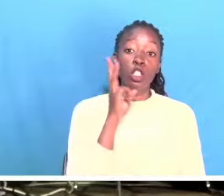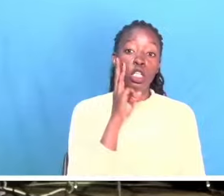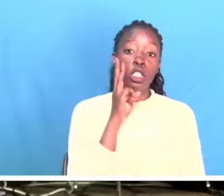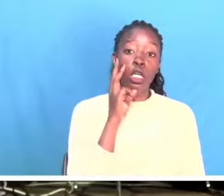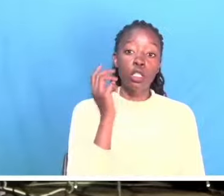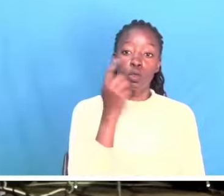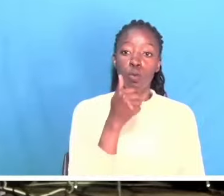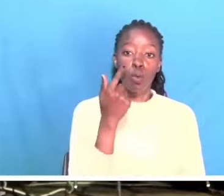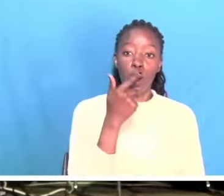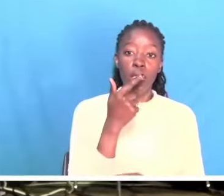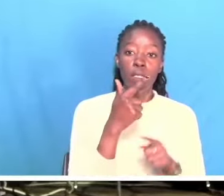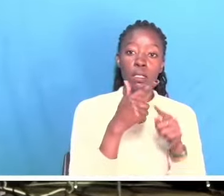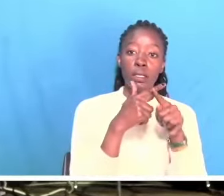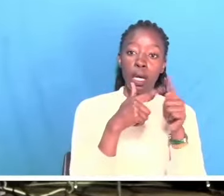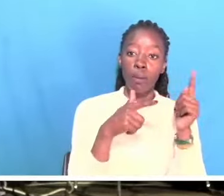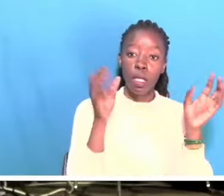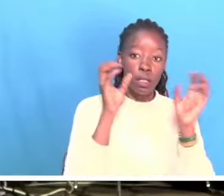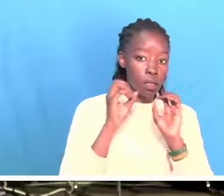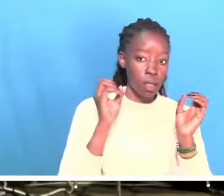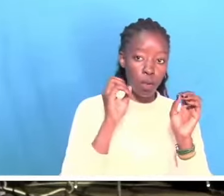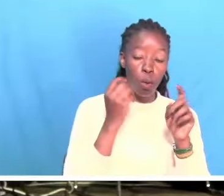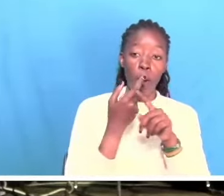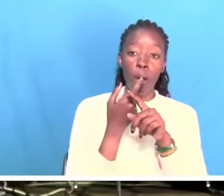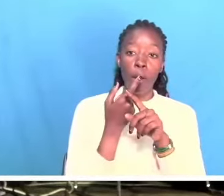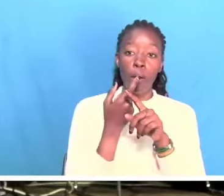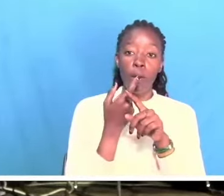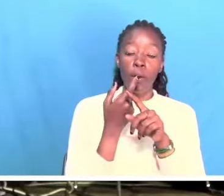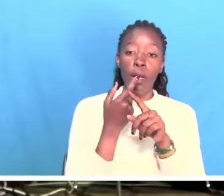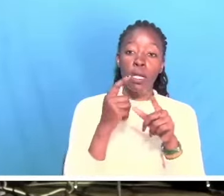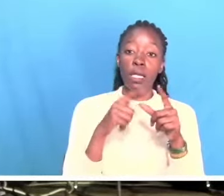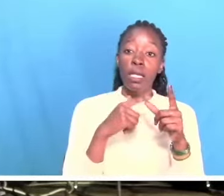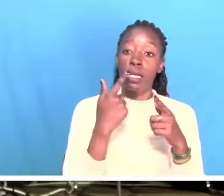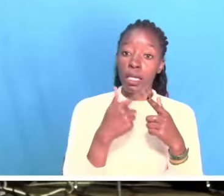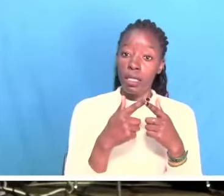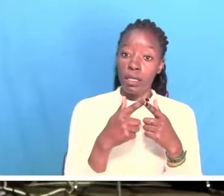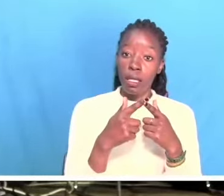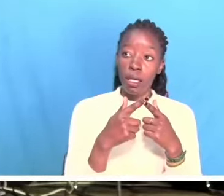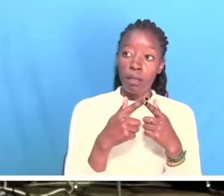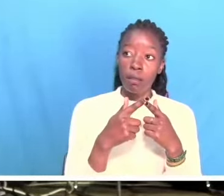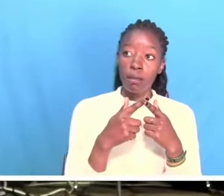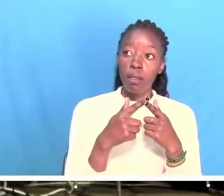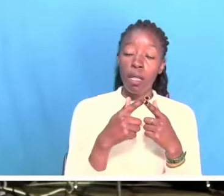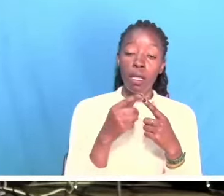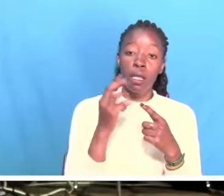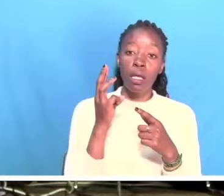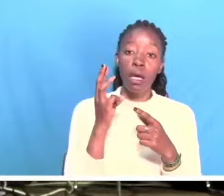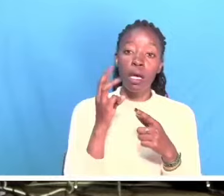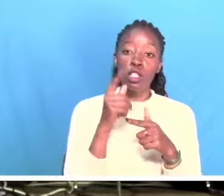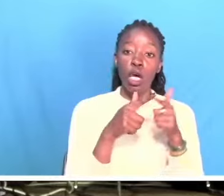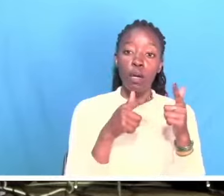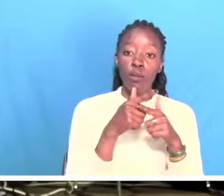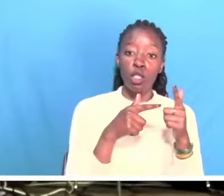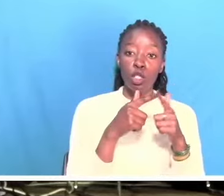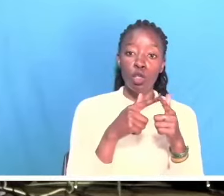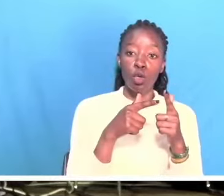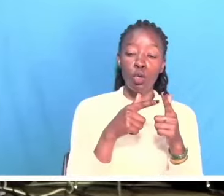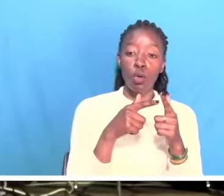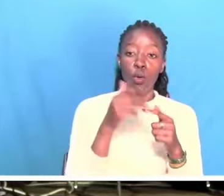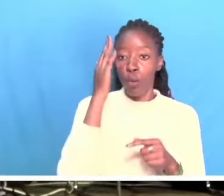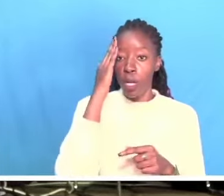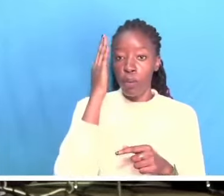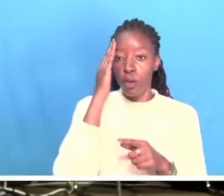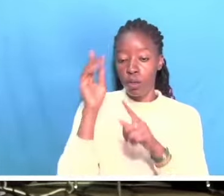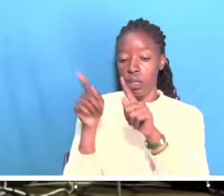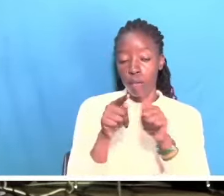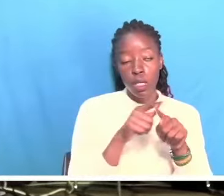their uncircumcision shall be counted for them circumcision. Therefore, the Gentile will be able to judge the circumcised